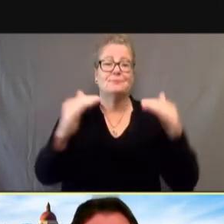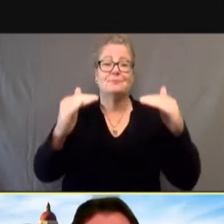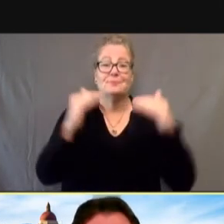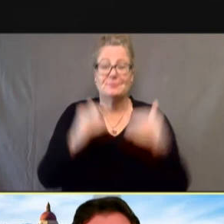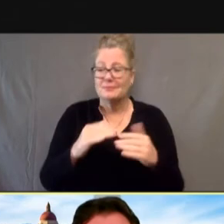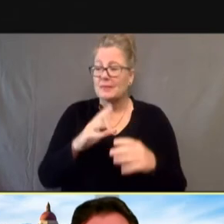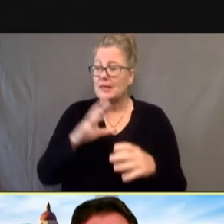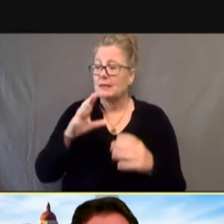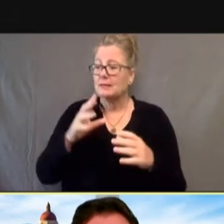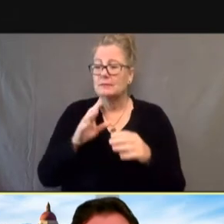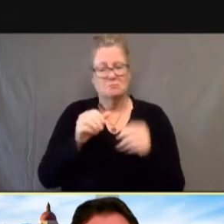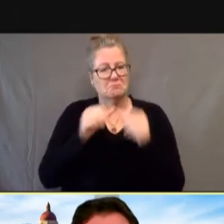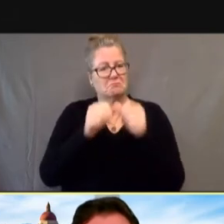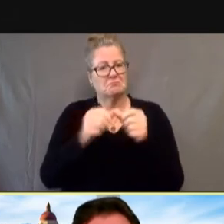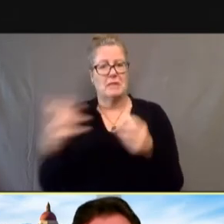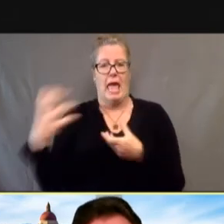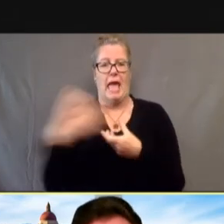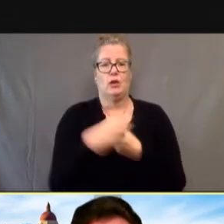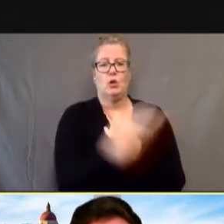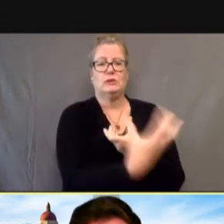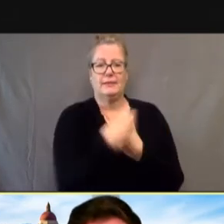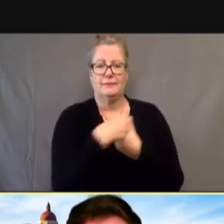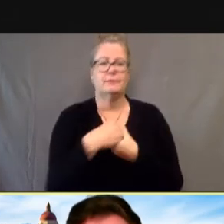in, institutions represented,